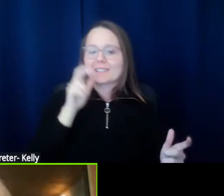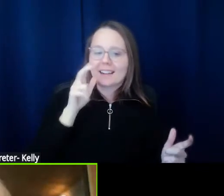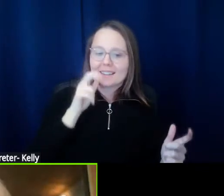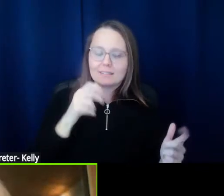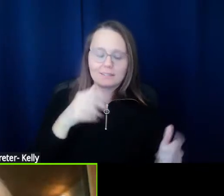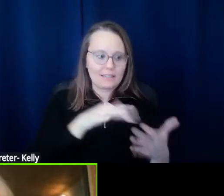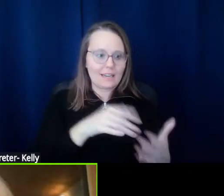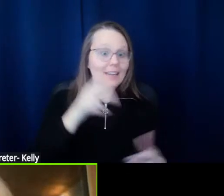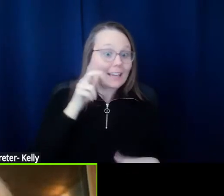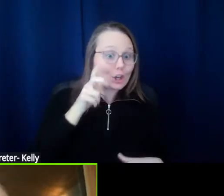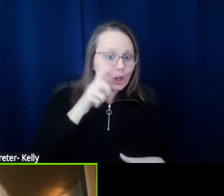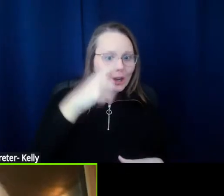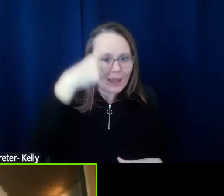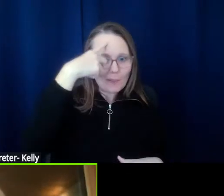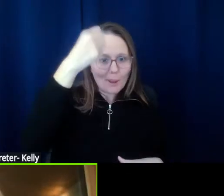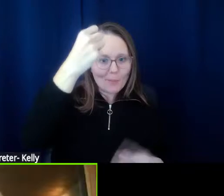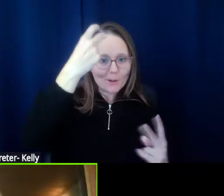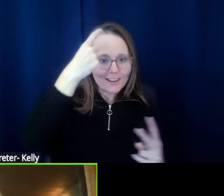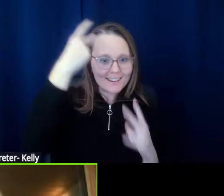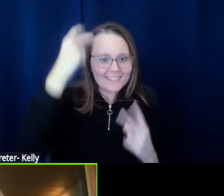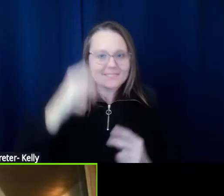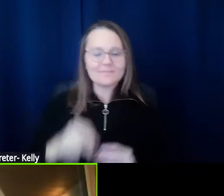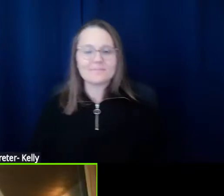coming together.